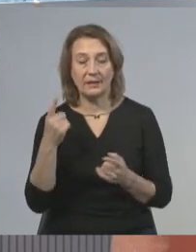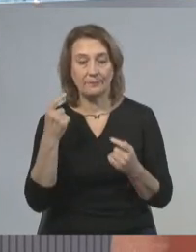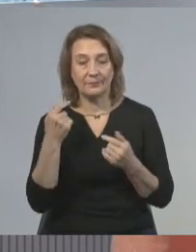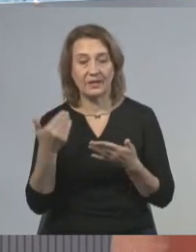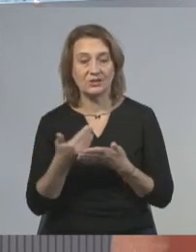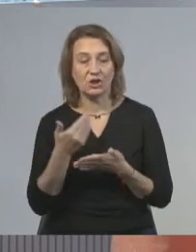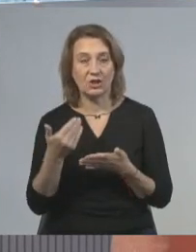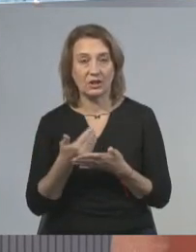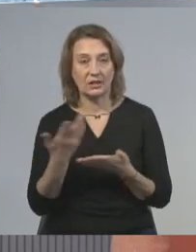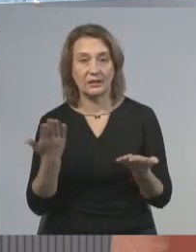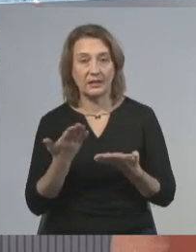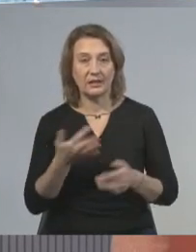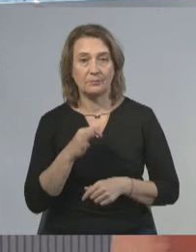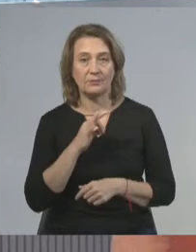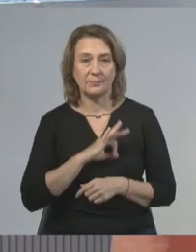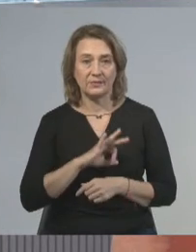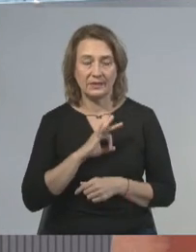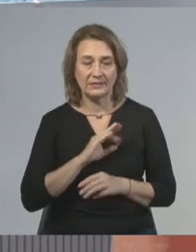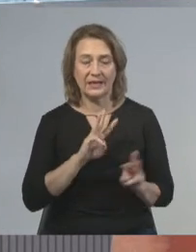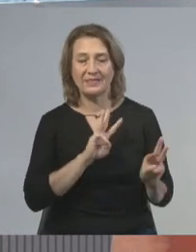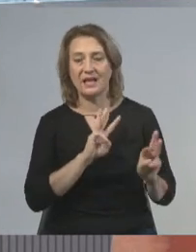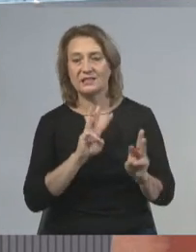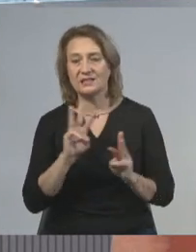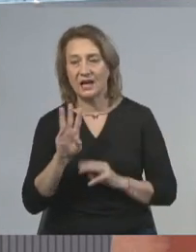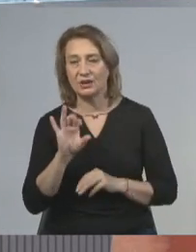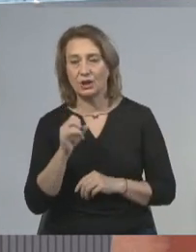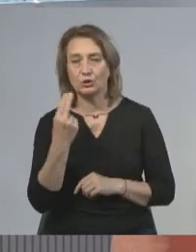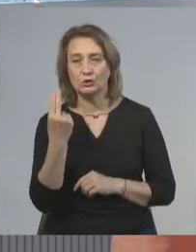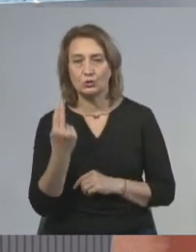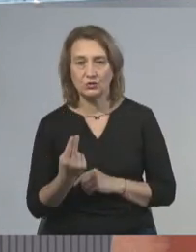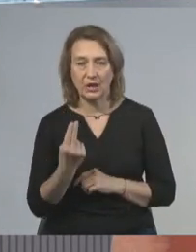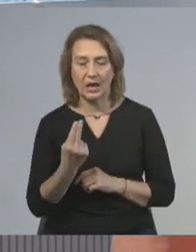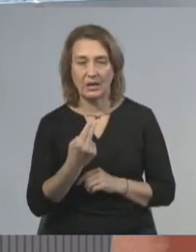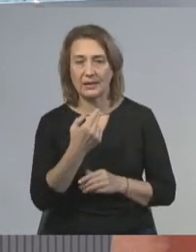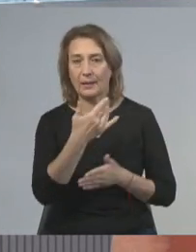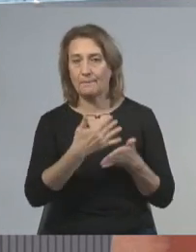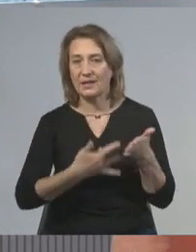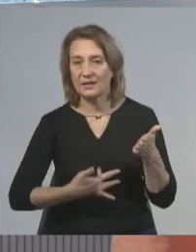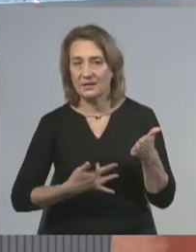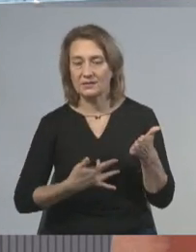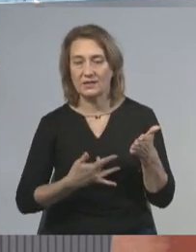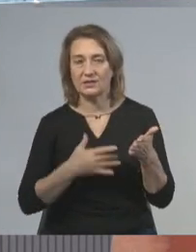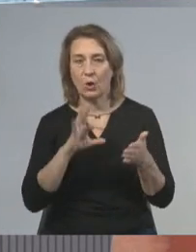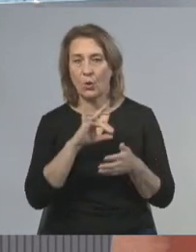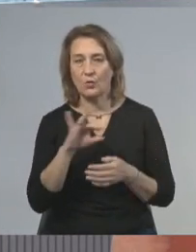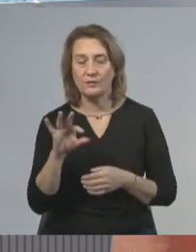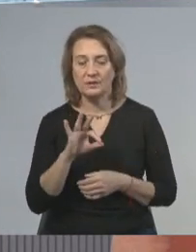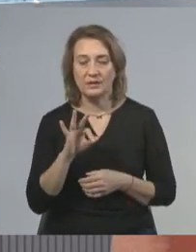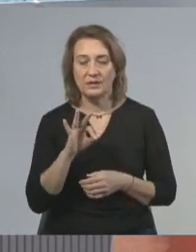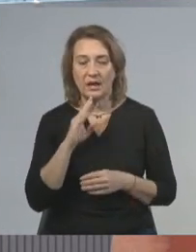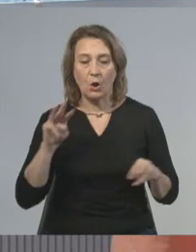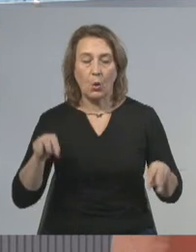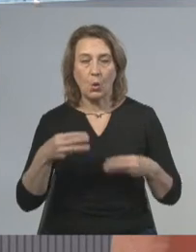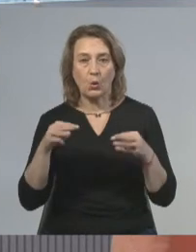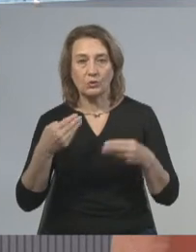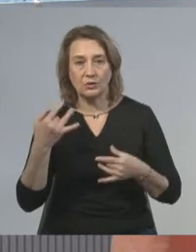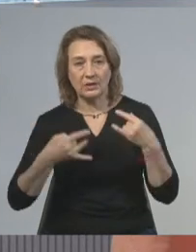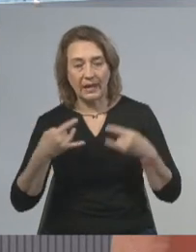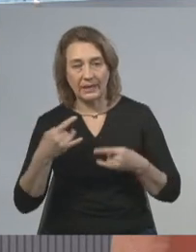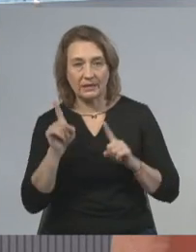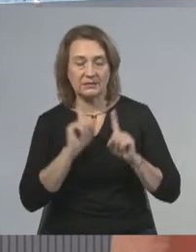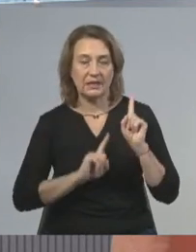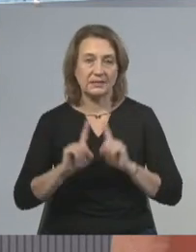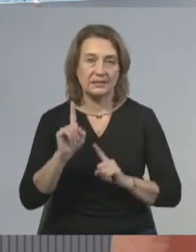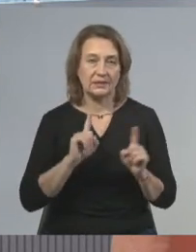the sources that we are using today i mean our website the social networks public events uh official online